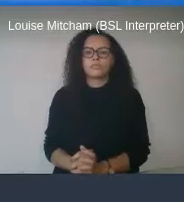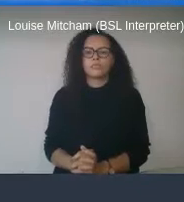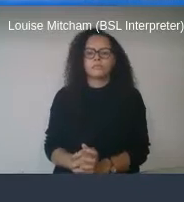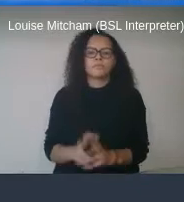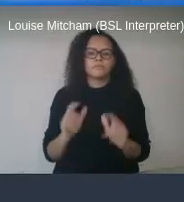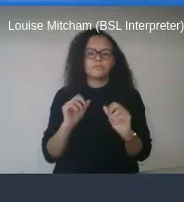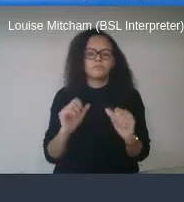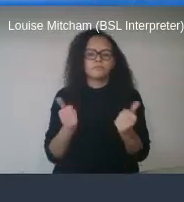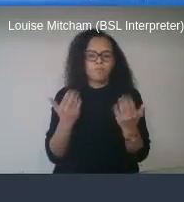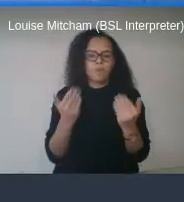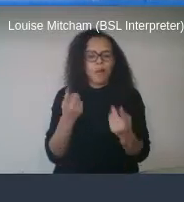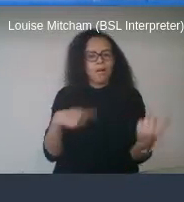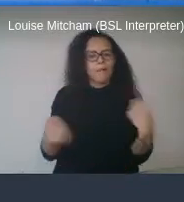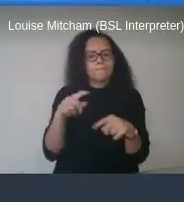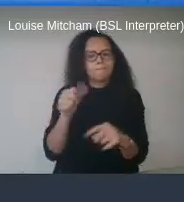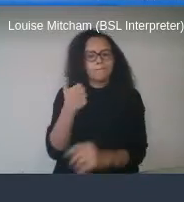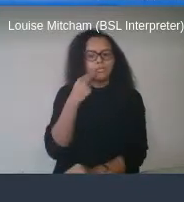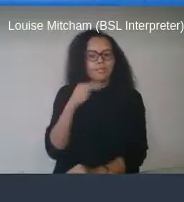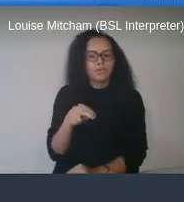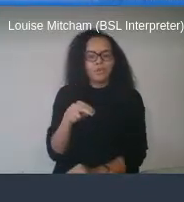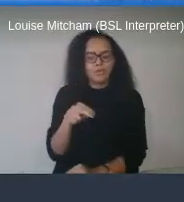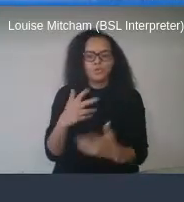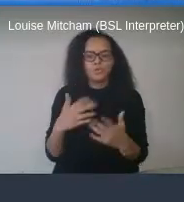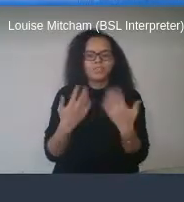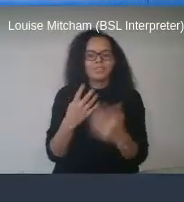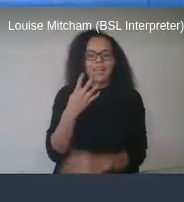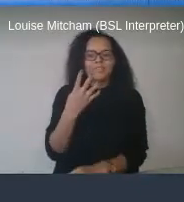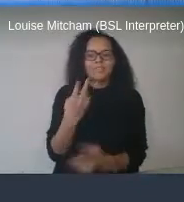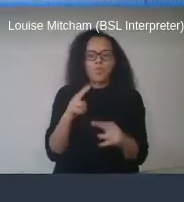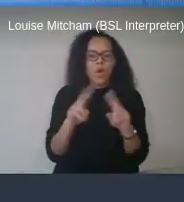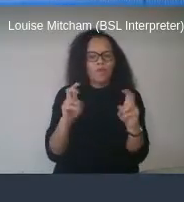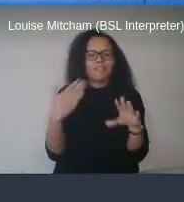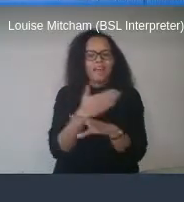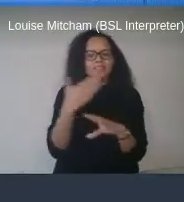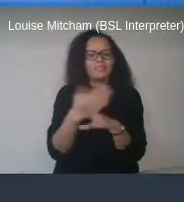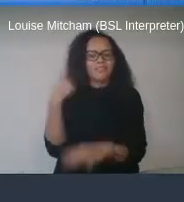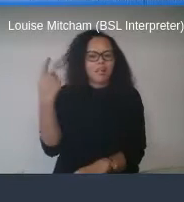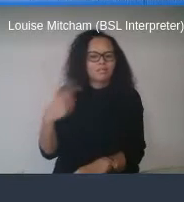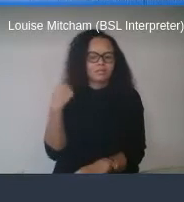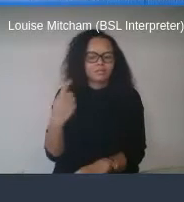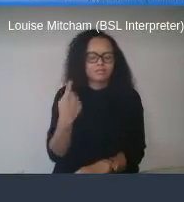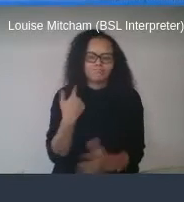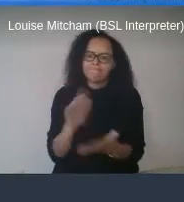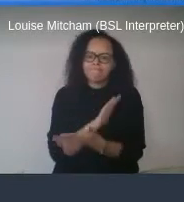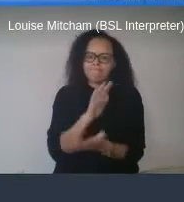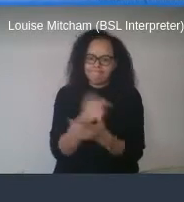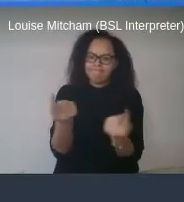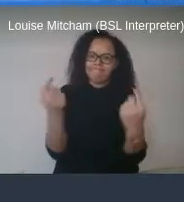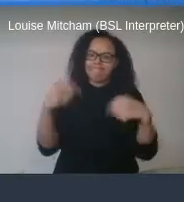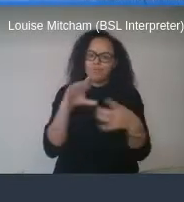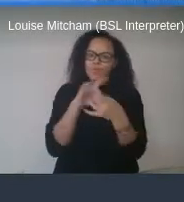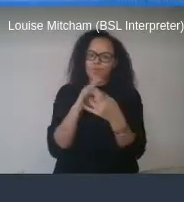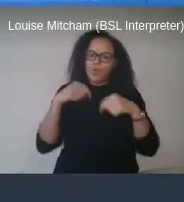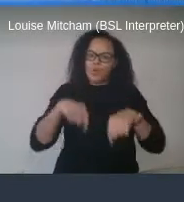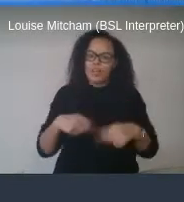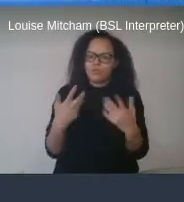Welcome. Good afternoon, everyone. Day four of Active London. Pleasure to have you joining us for